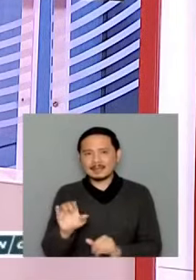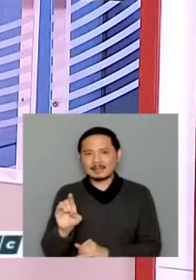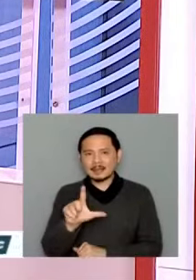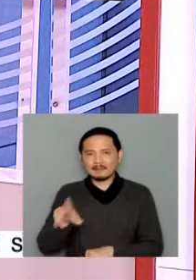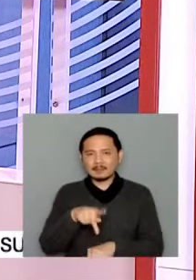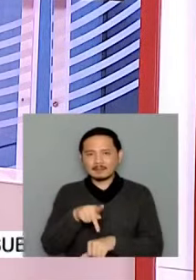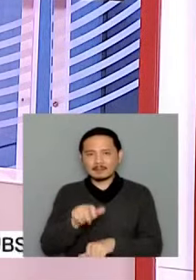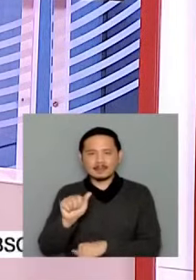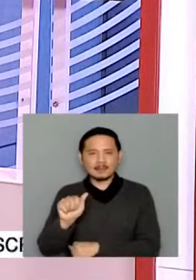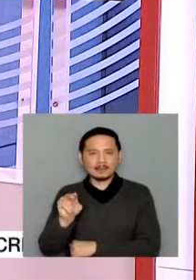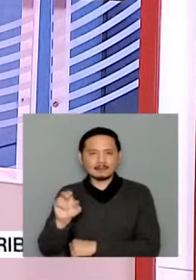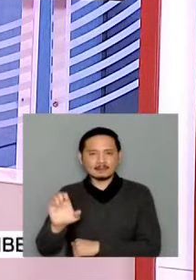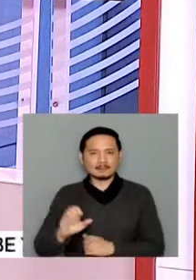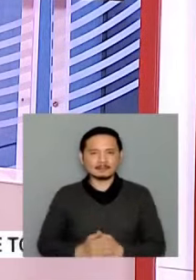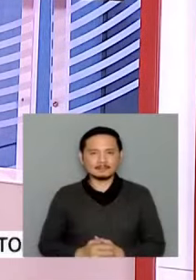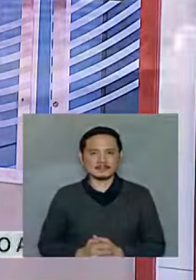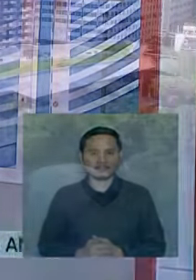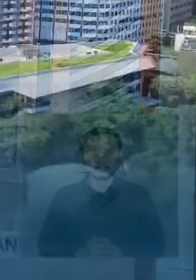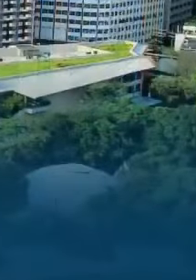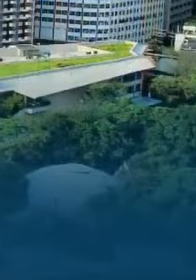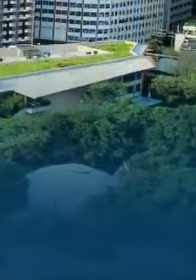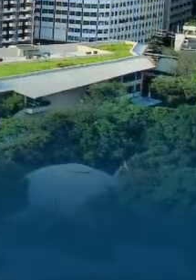Stay with us here on ANC.